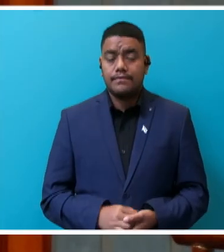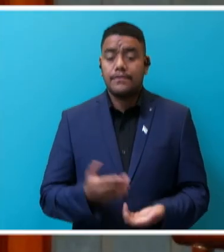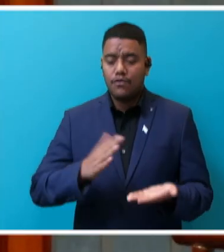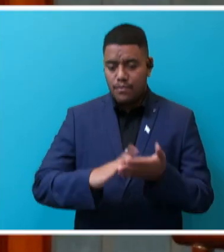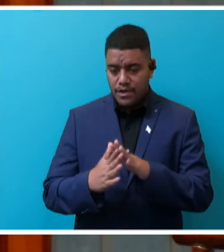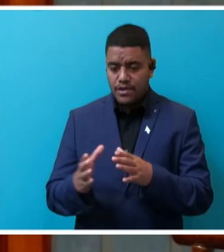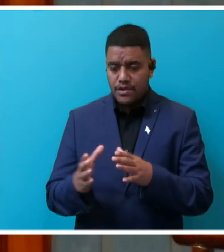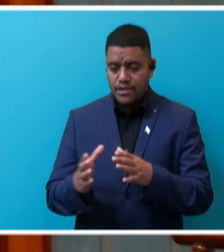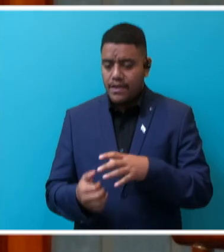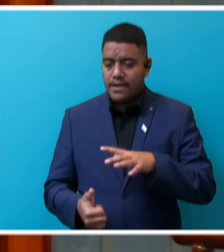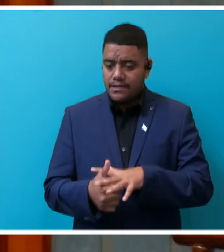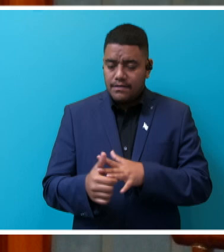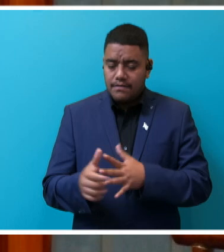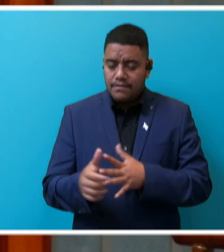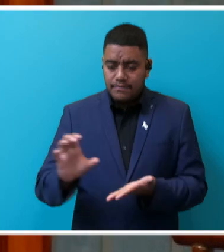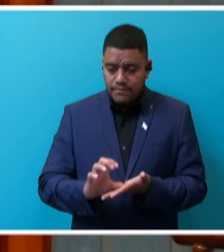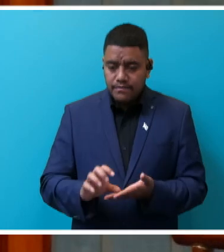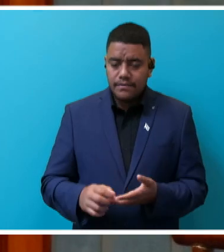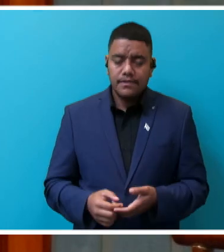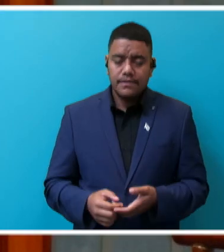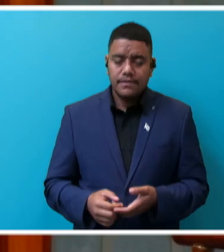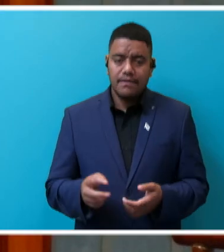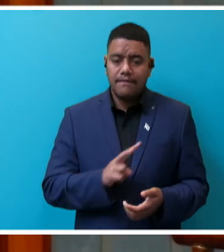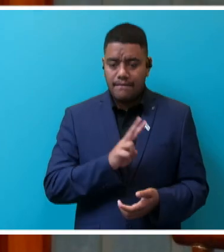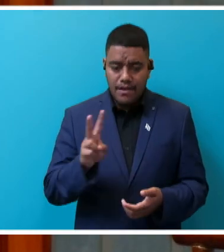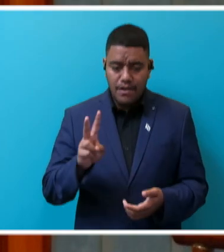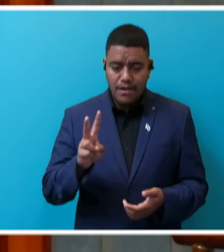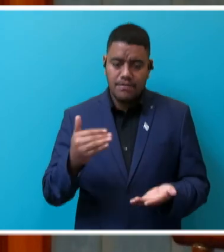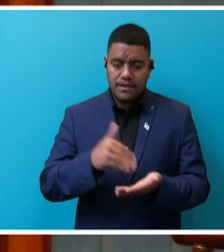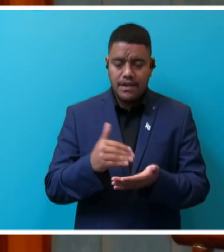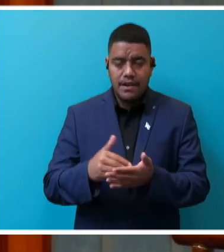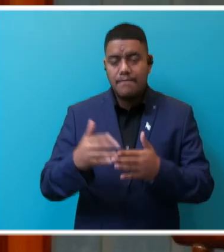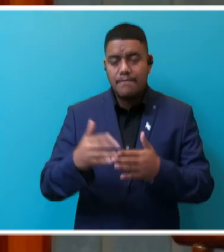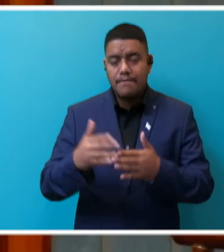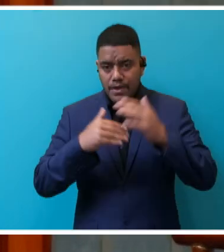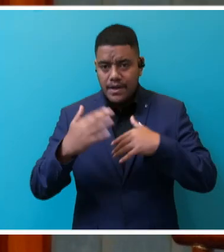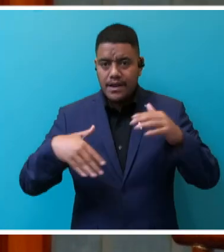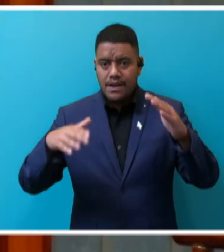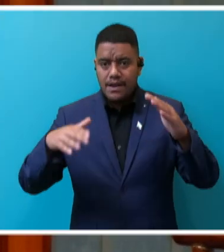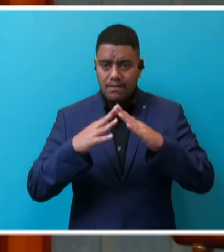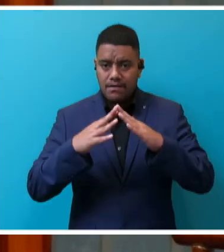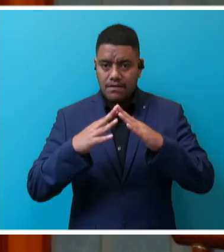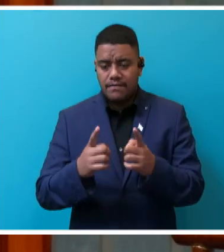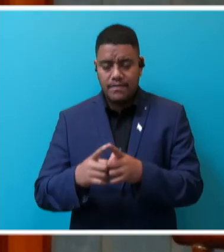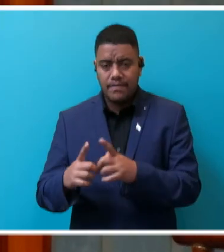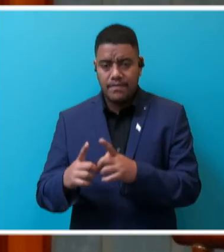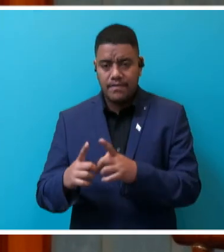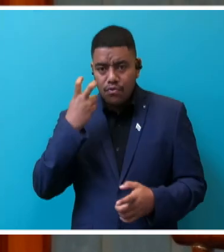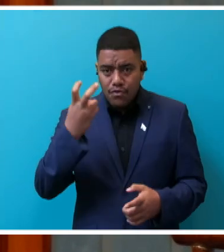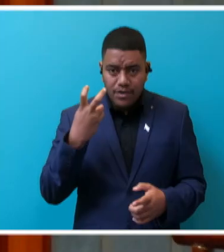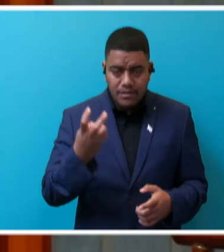access funding for value-adding equipment, storage, warehouse, or ecotourism